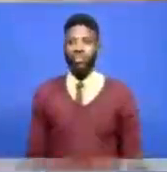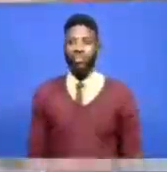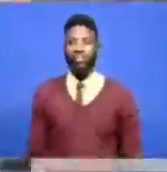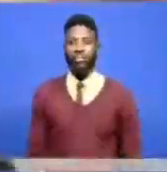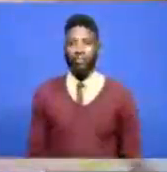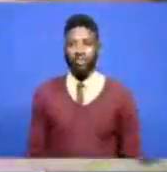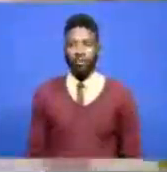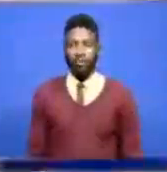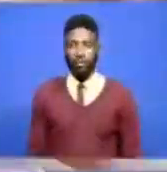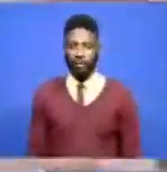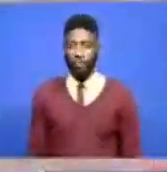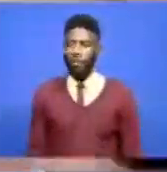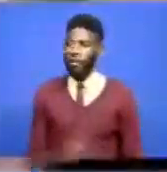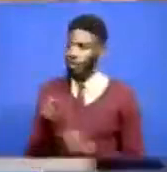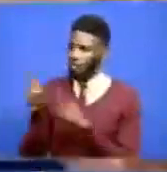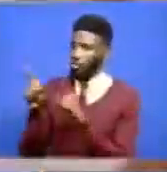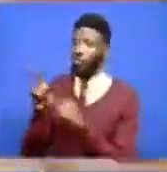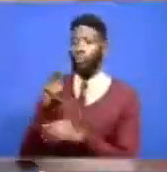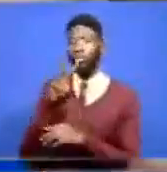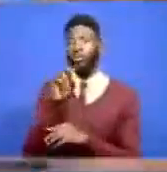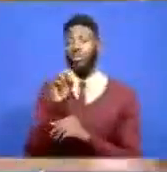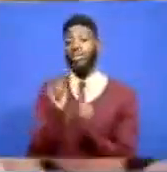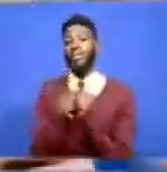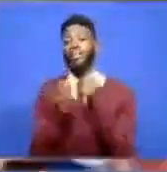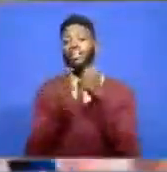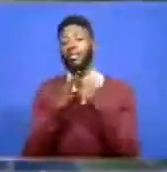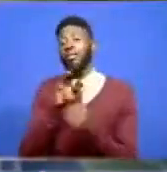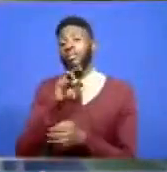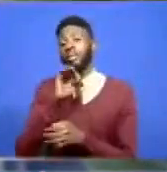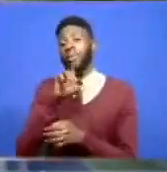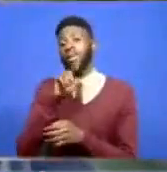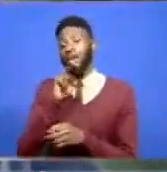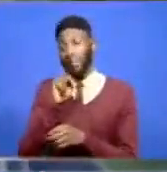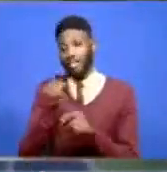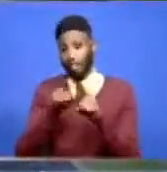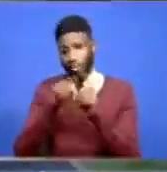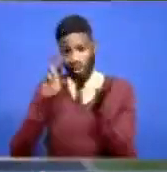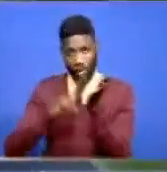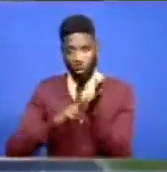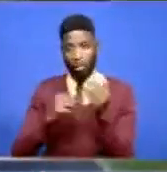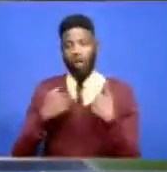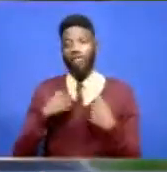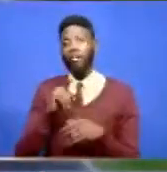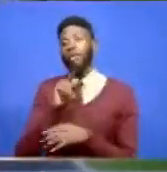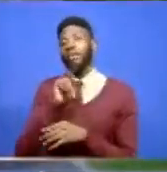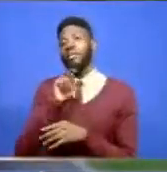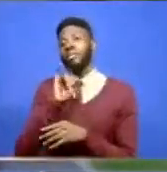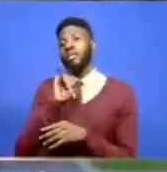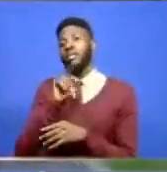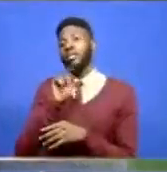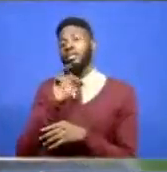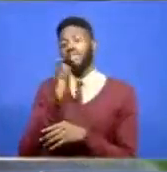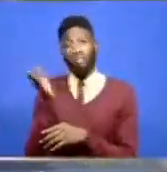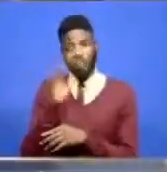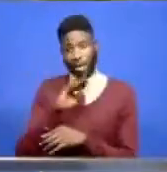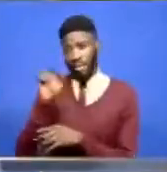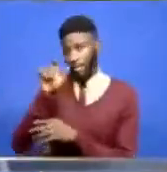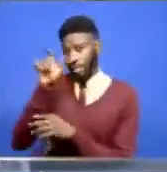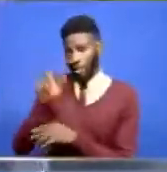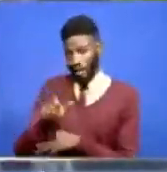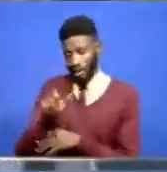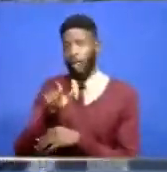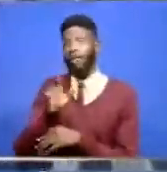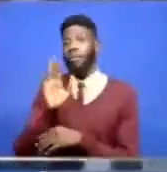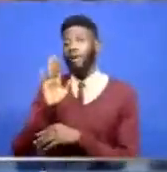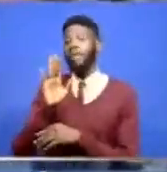Having set the course record at the 2019 Milan Marathon, Titus Ekiru made a return to the Italian city to defend his title against a field